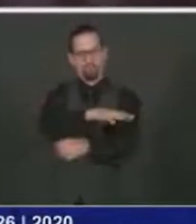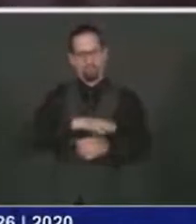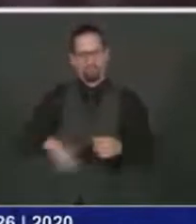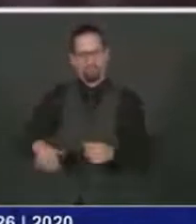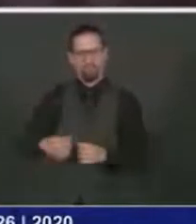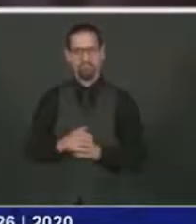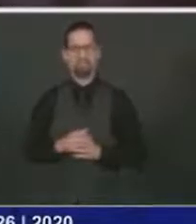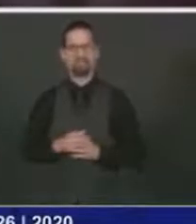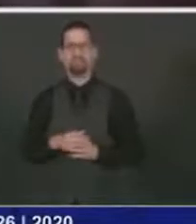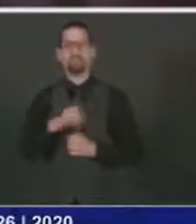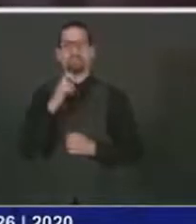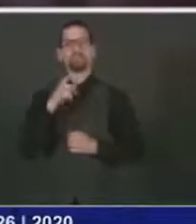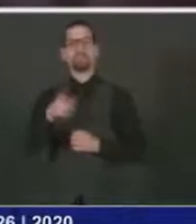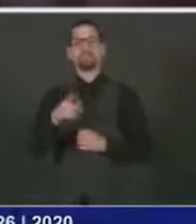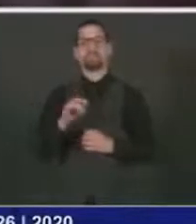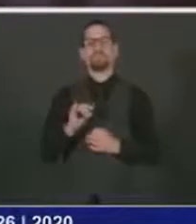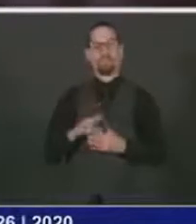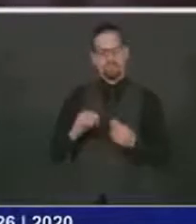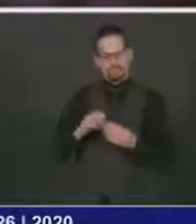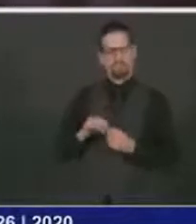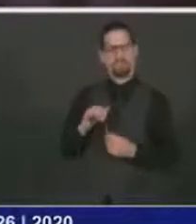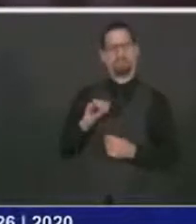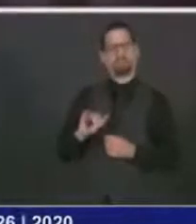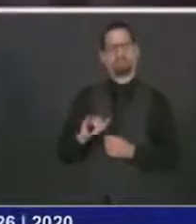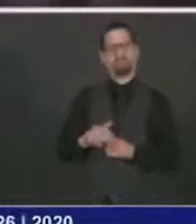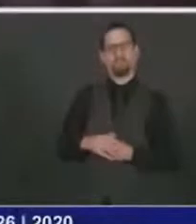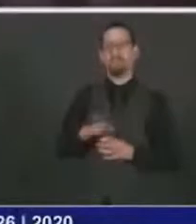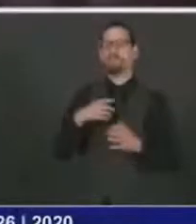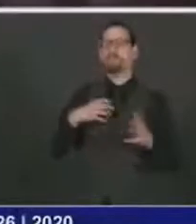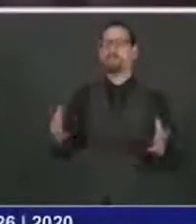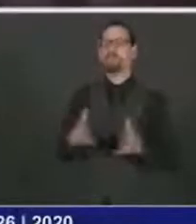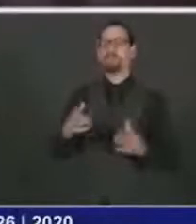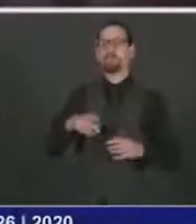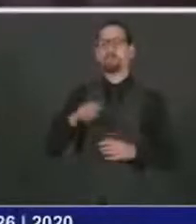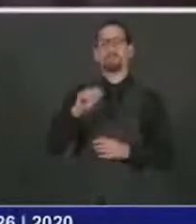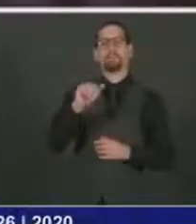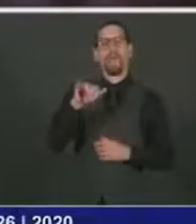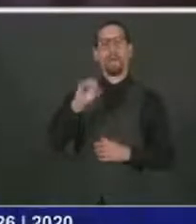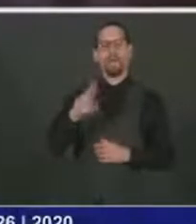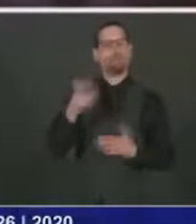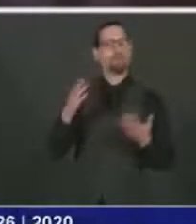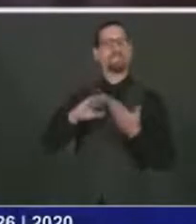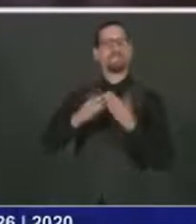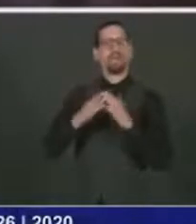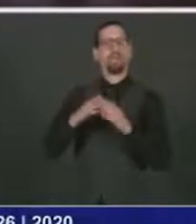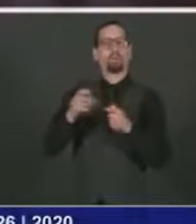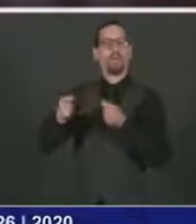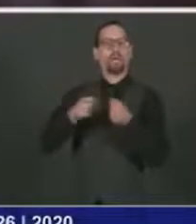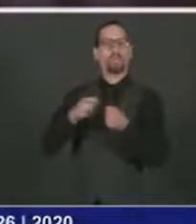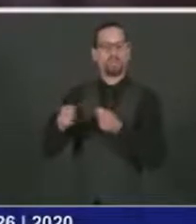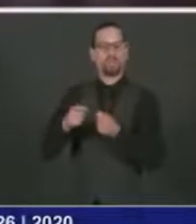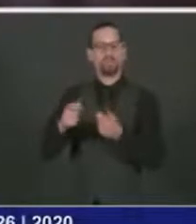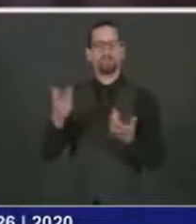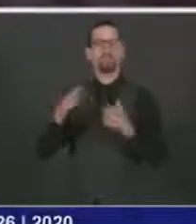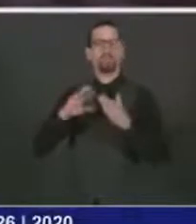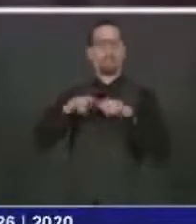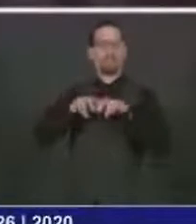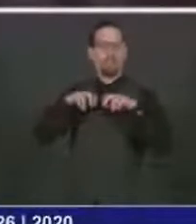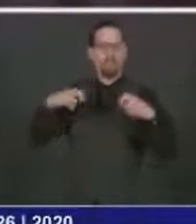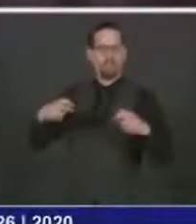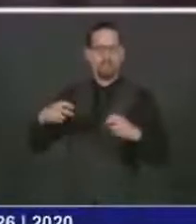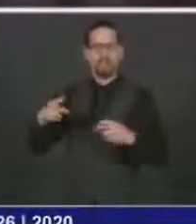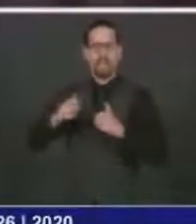would strongly encourage mayors, town managers, et cetera, to figure out how to fix that. Because if you have a system